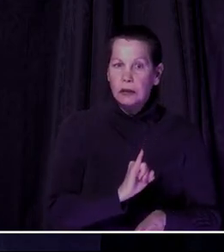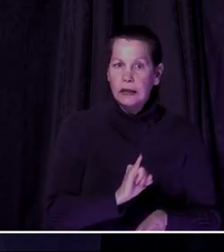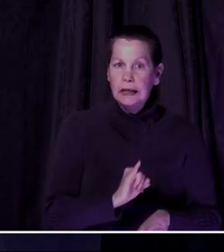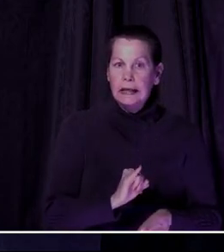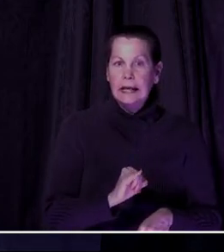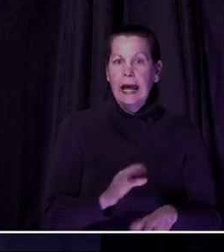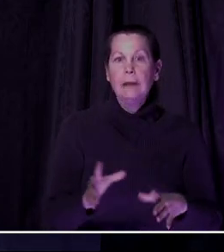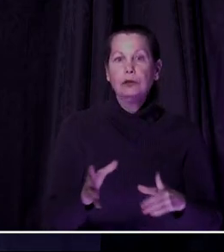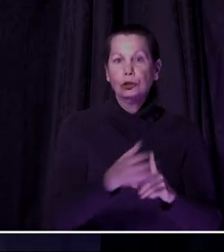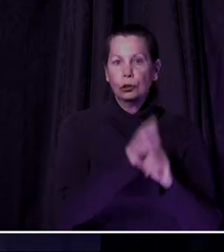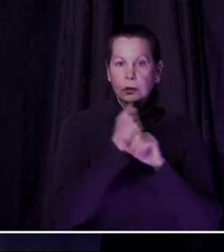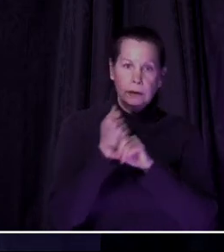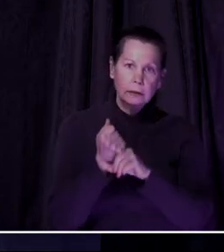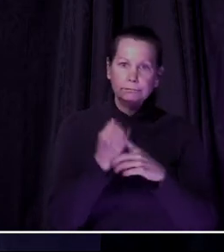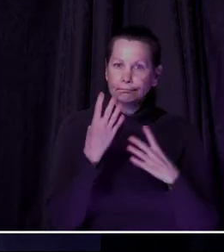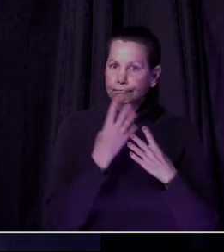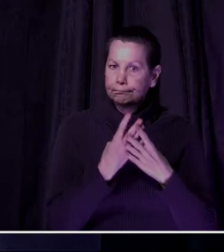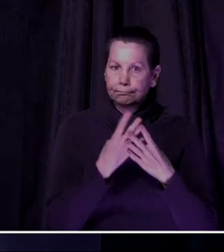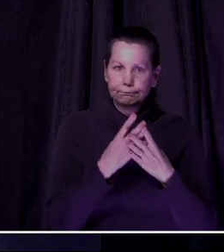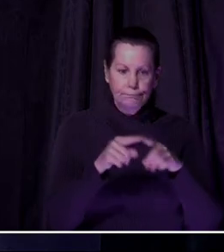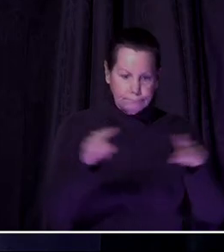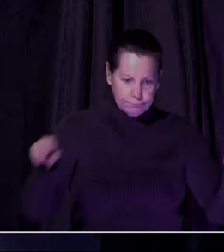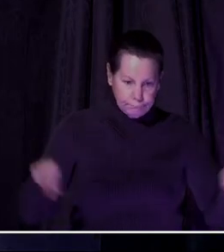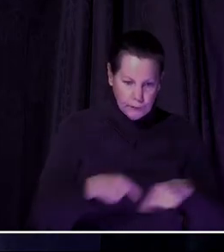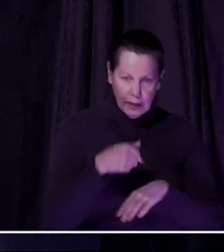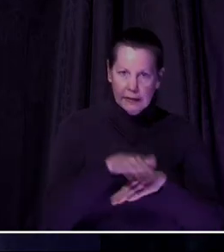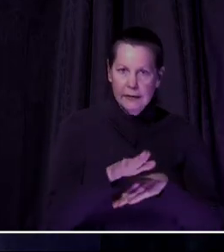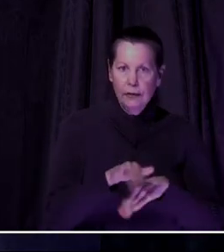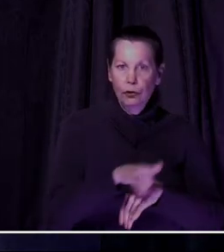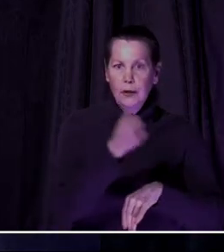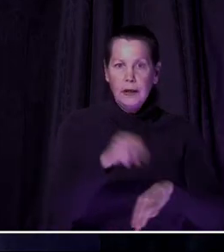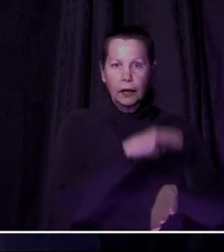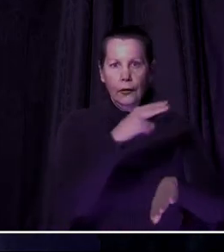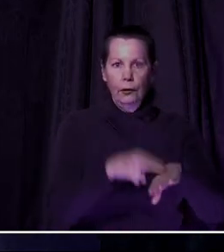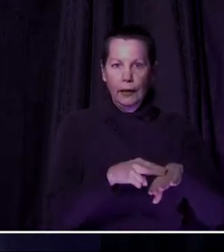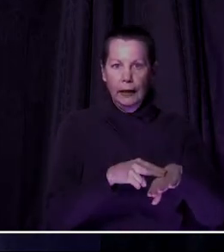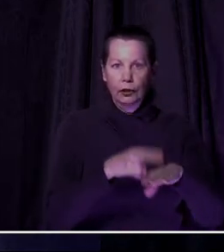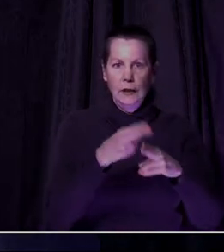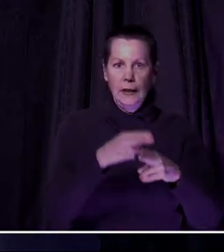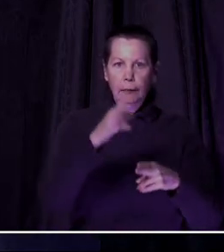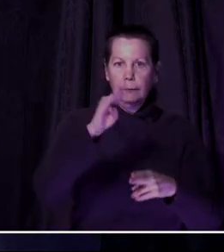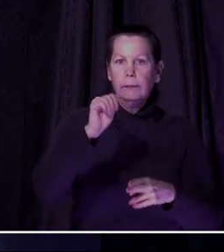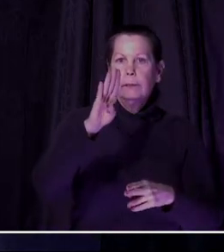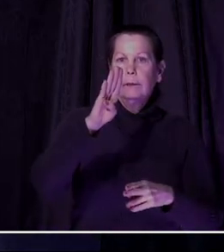captured, okay, and sent off to another nation, Babylon,